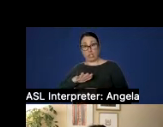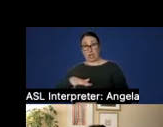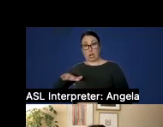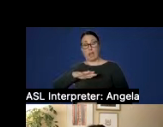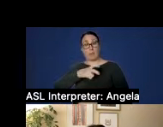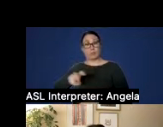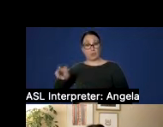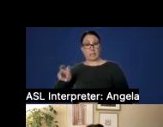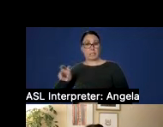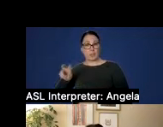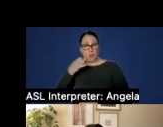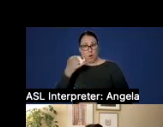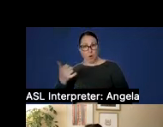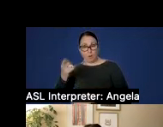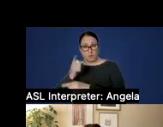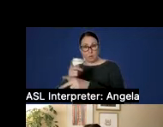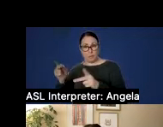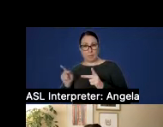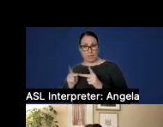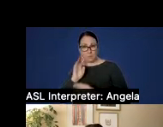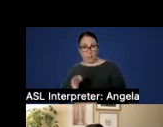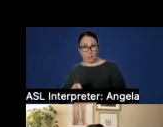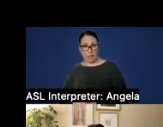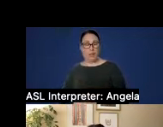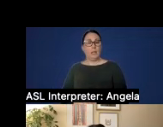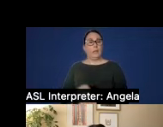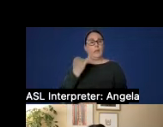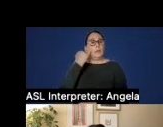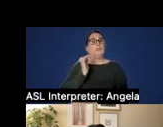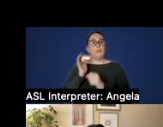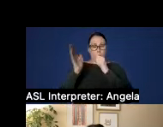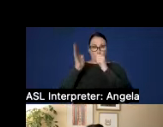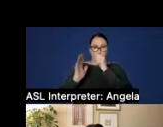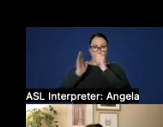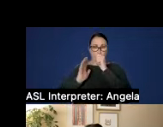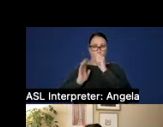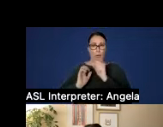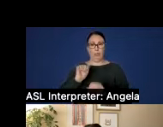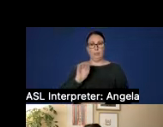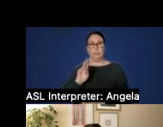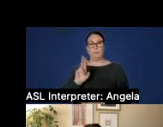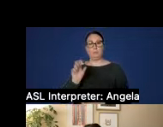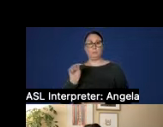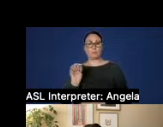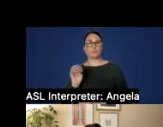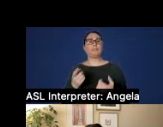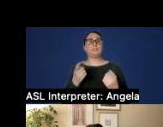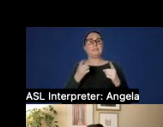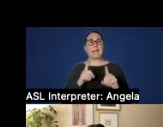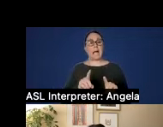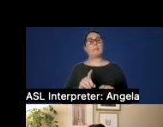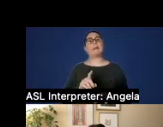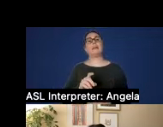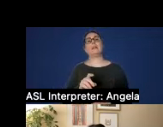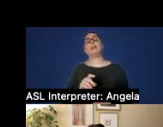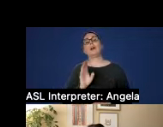So if past abuse is disclosed, a report must be filed to tribal or county social services. There may be